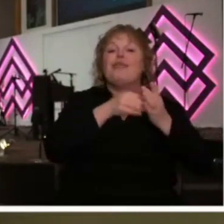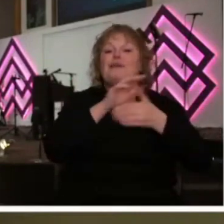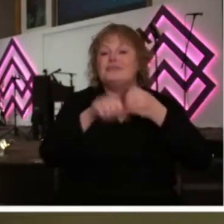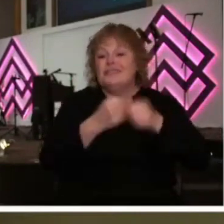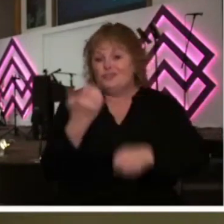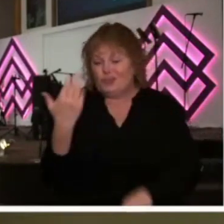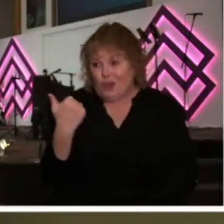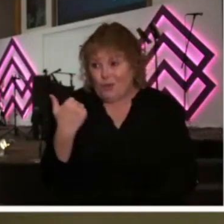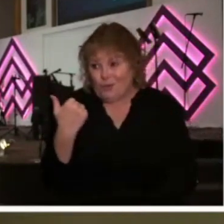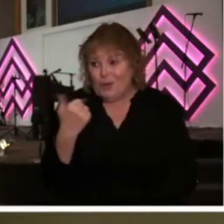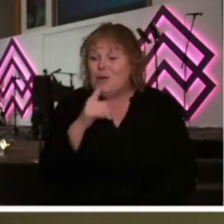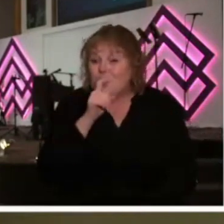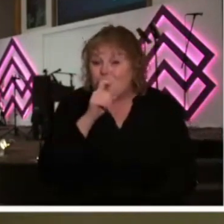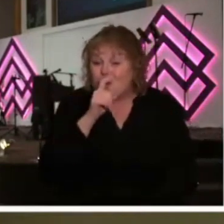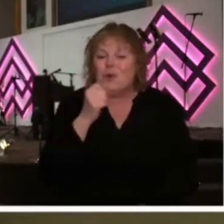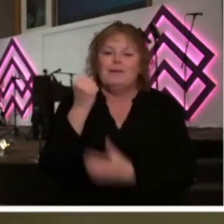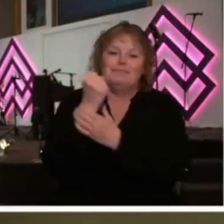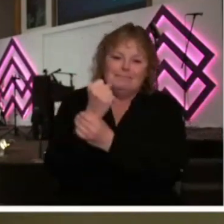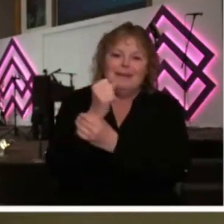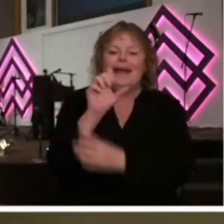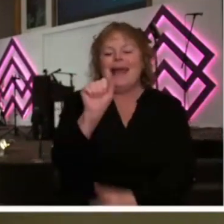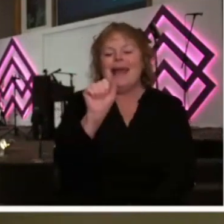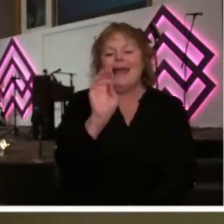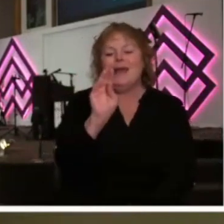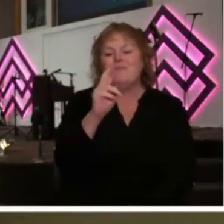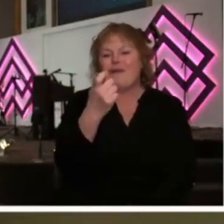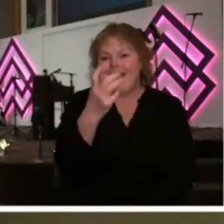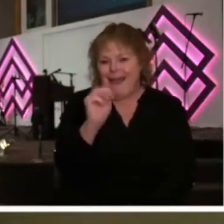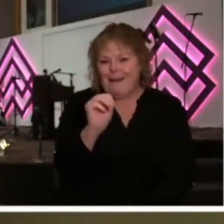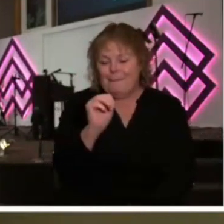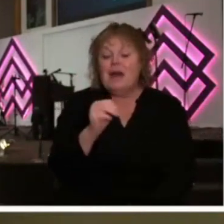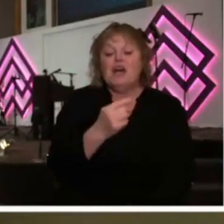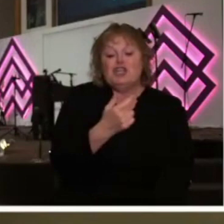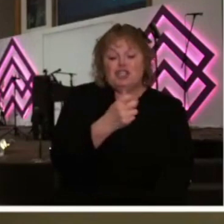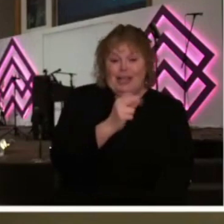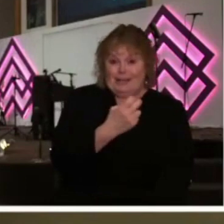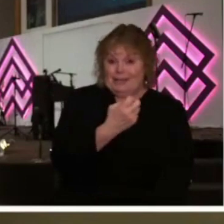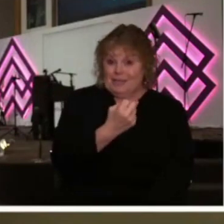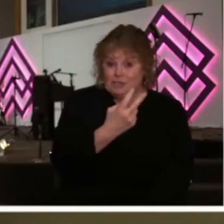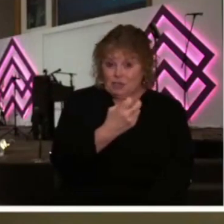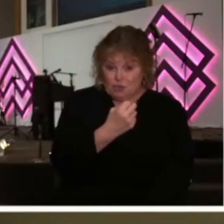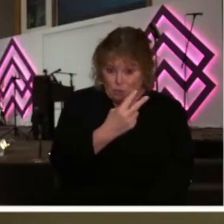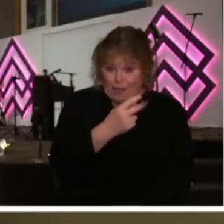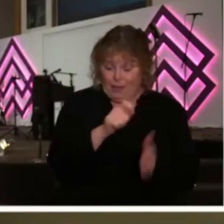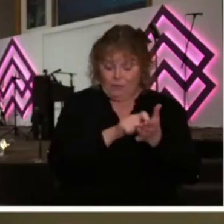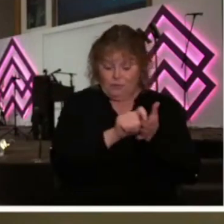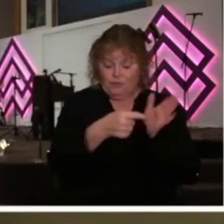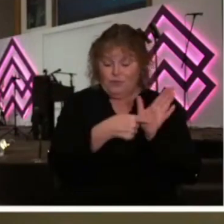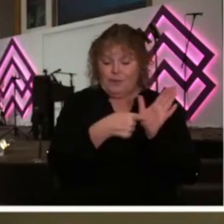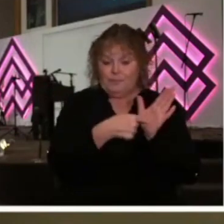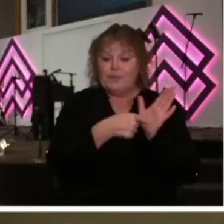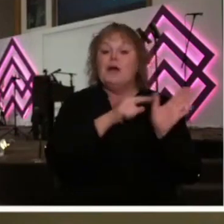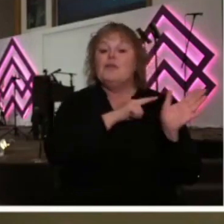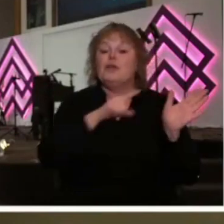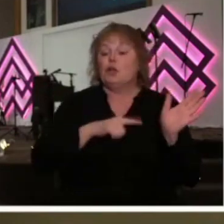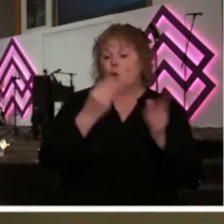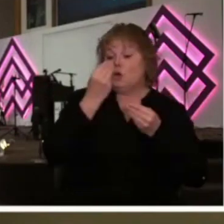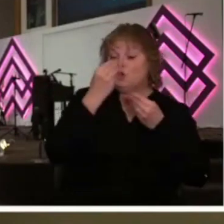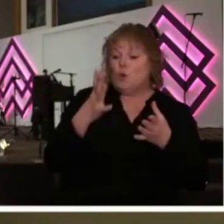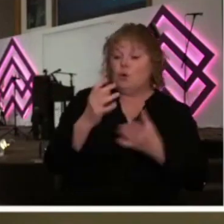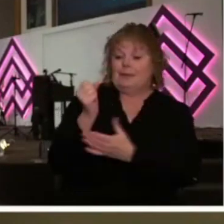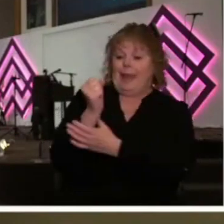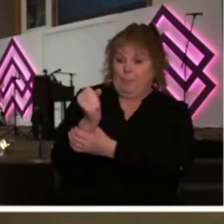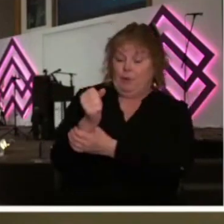years to a guy by the name of Abraham. Because in Genesis chapter 12, verses 1 through 3, it said, and the Lord said to